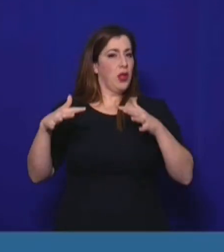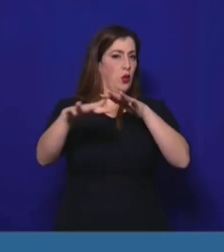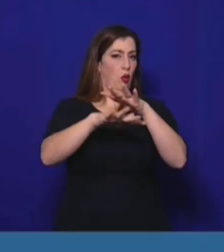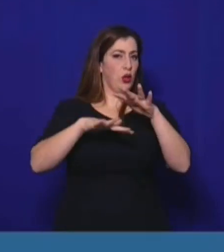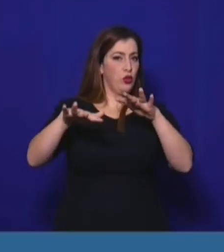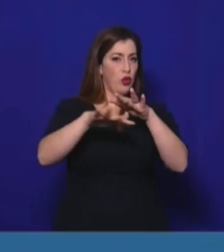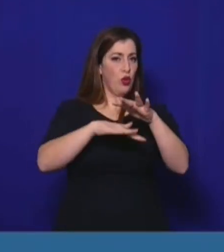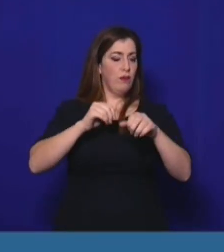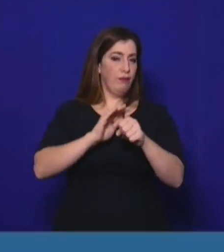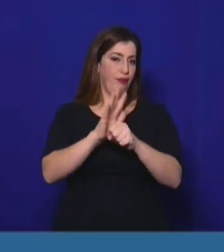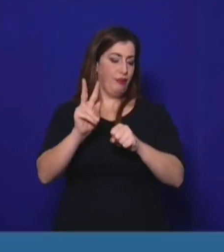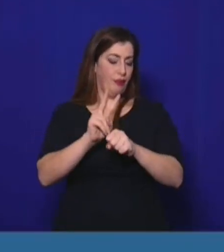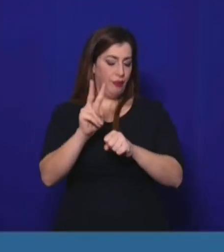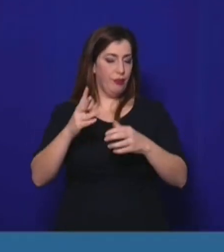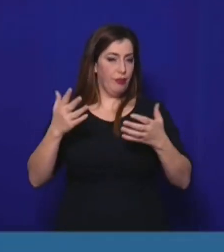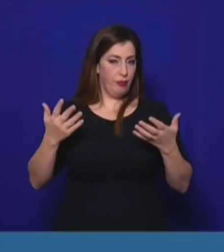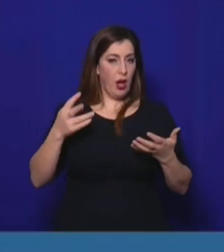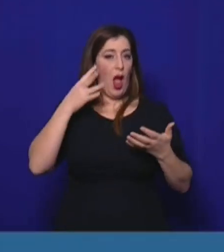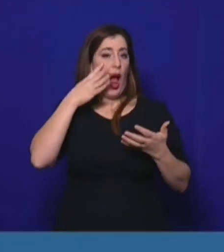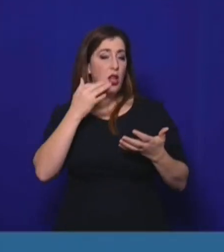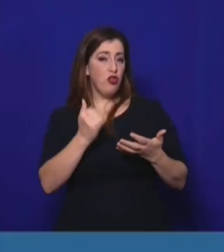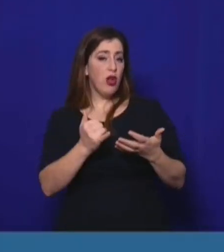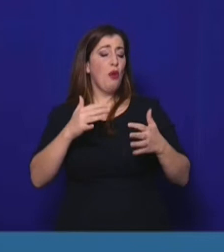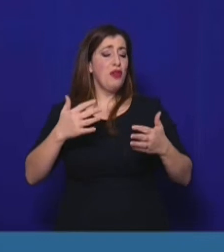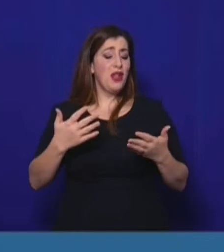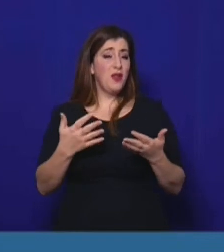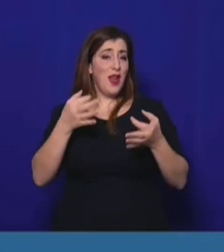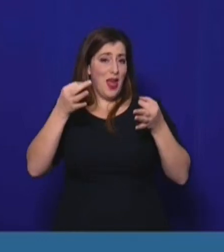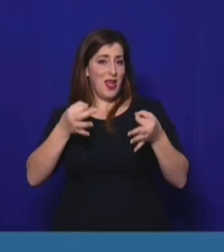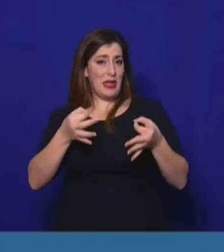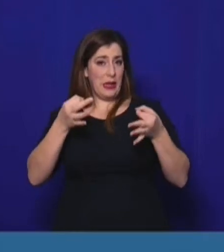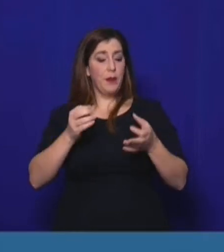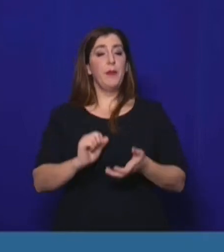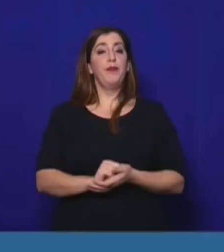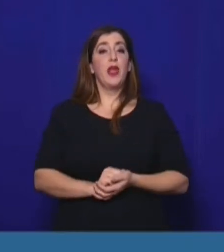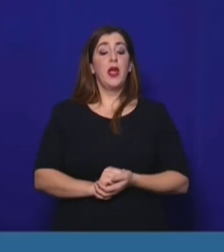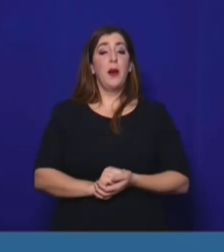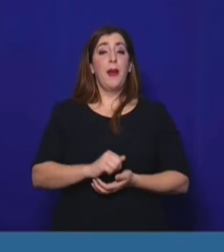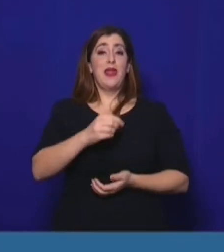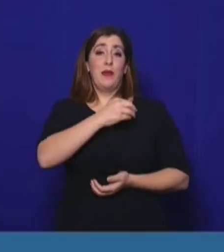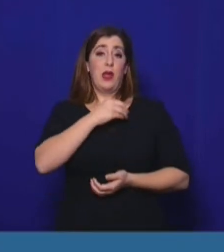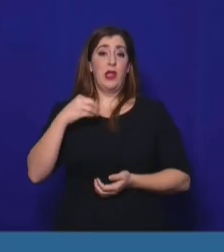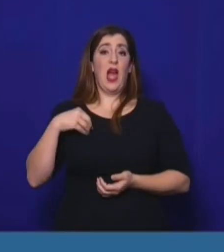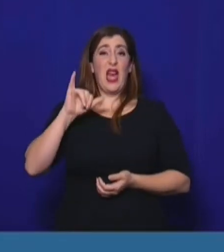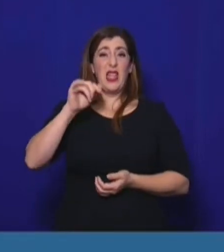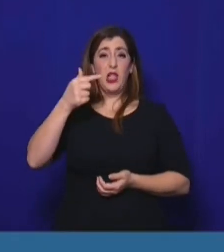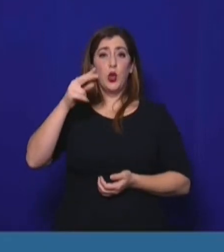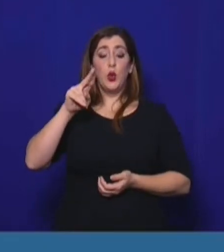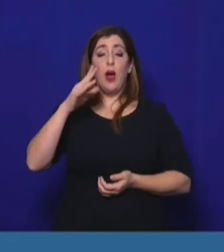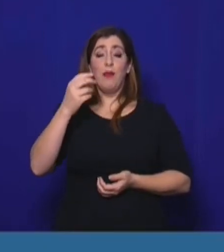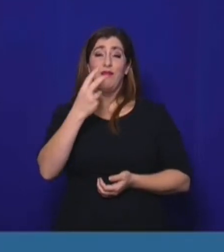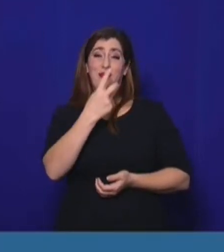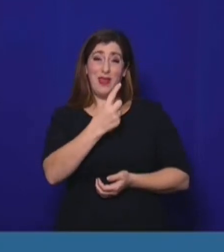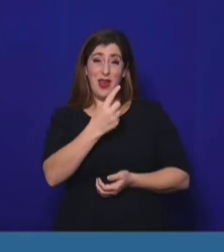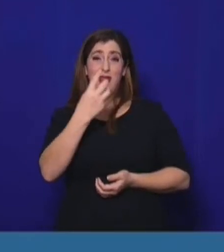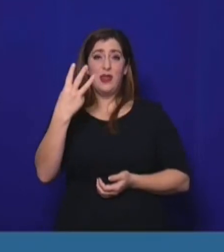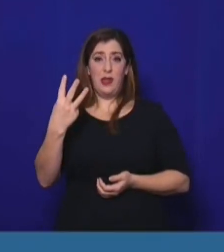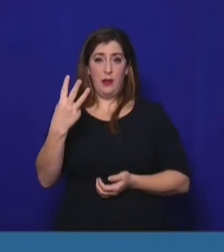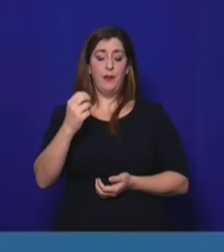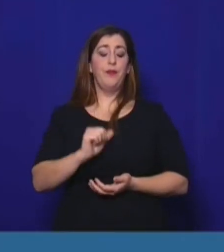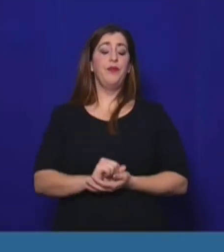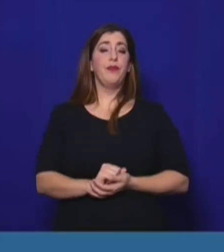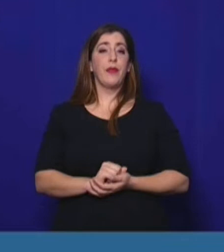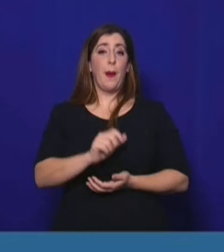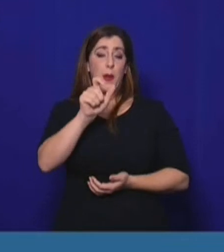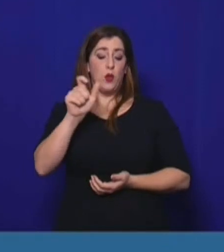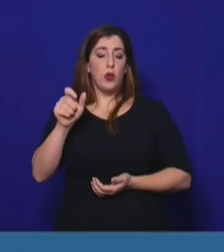naraw jekk inħarsu lejn is-sitwazzjoni fl-isptarijiet għandna l-ITU hemm 13-il persuna, fl-Infectious Diseases